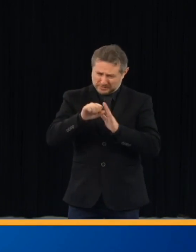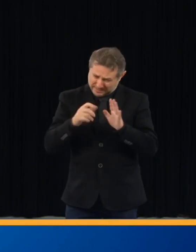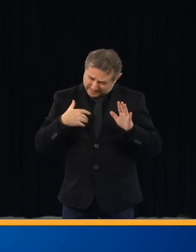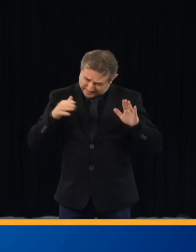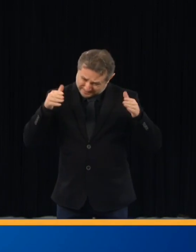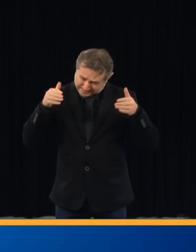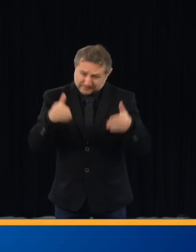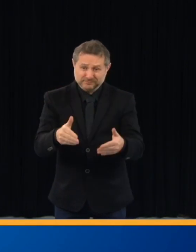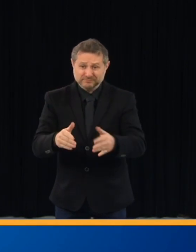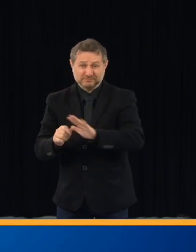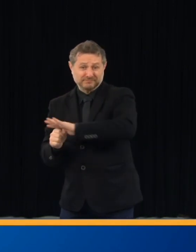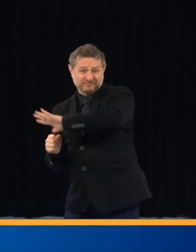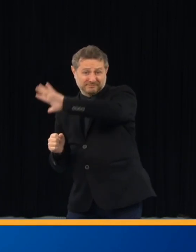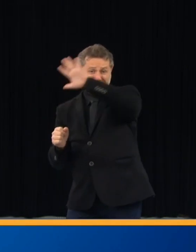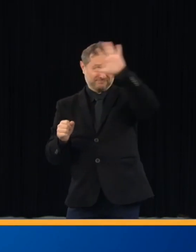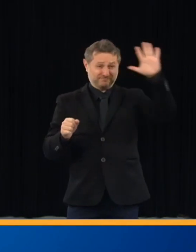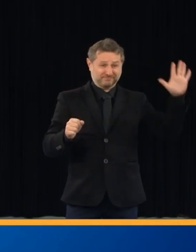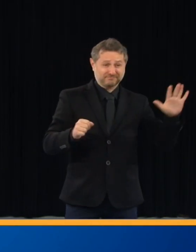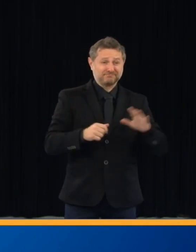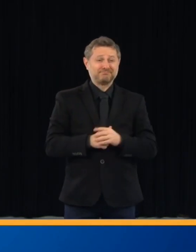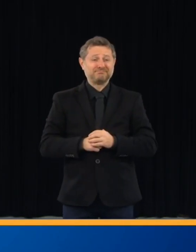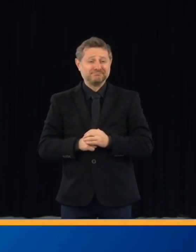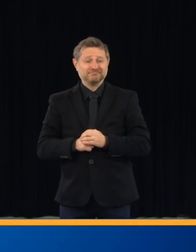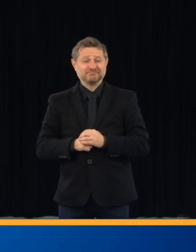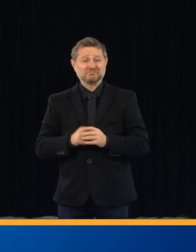The hospitals that will